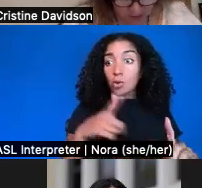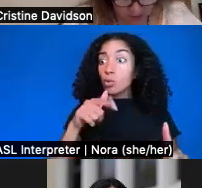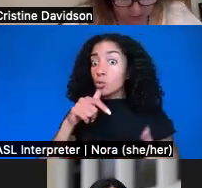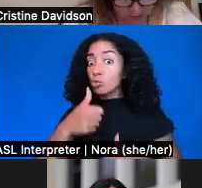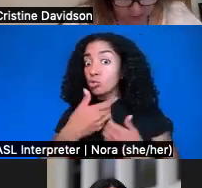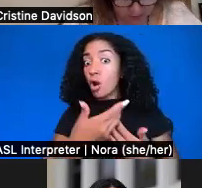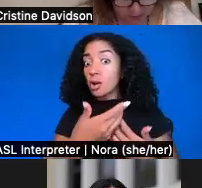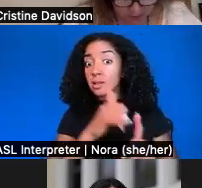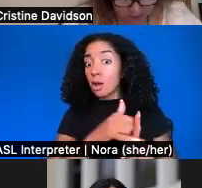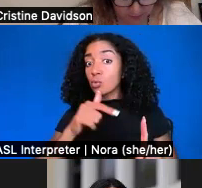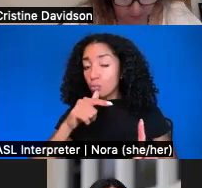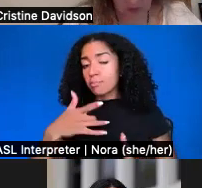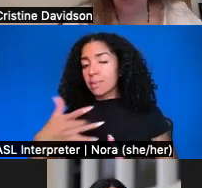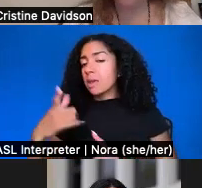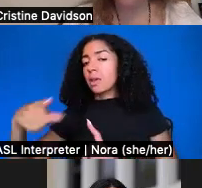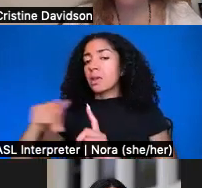oh